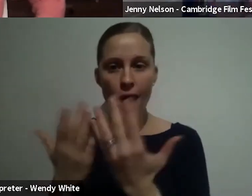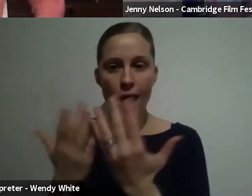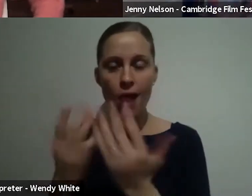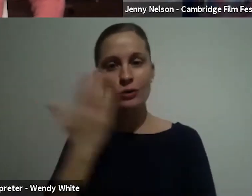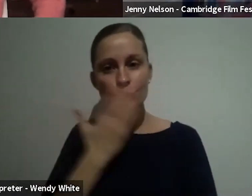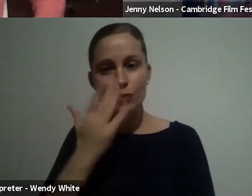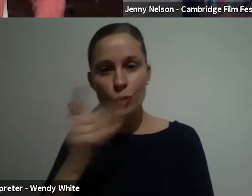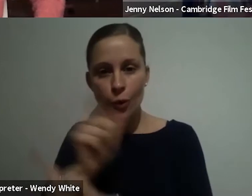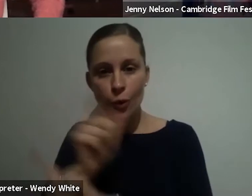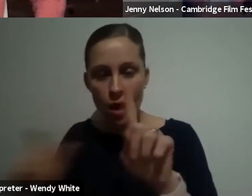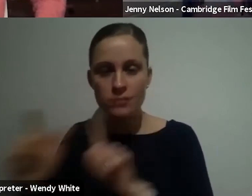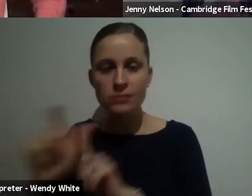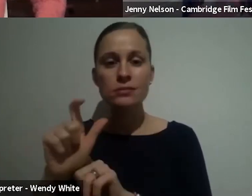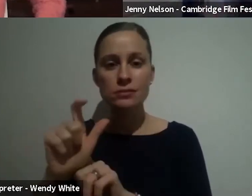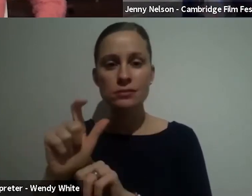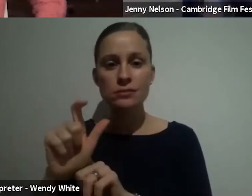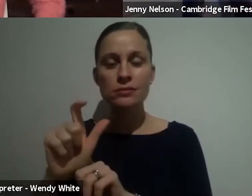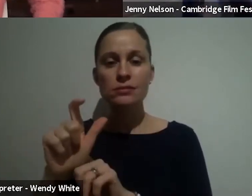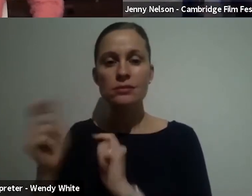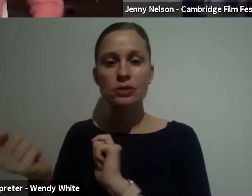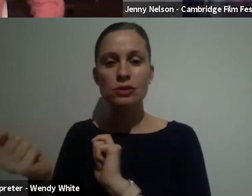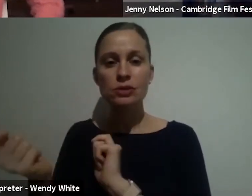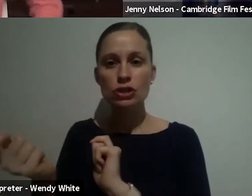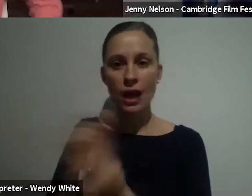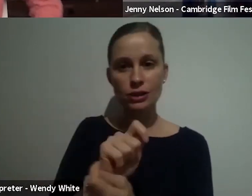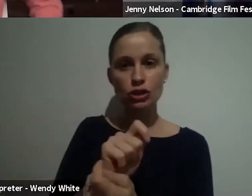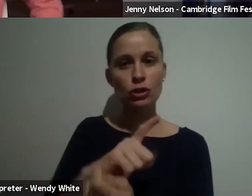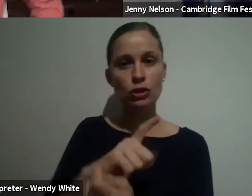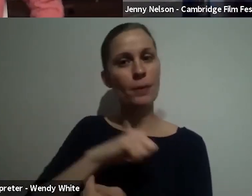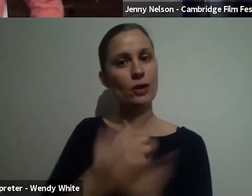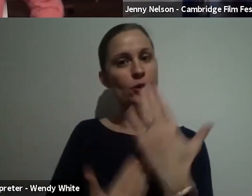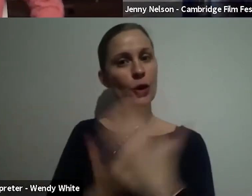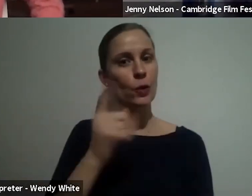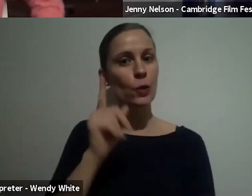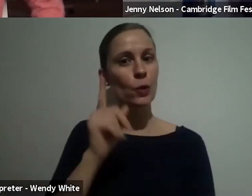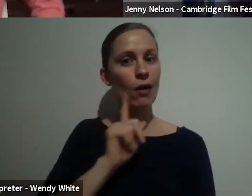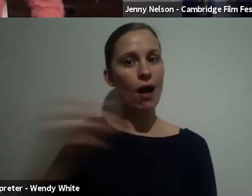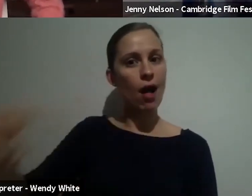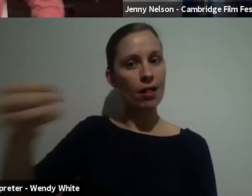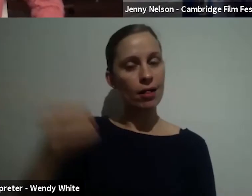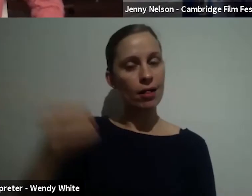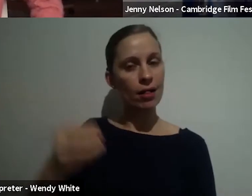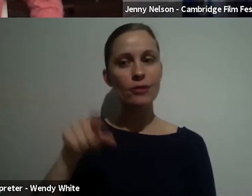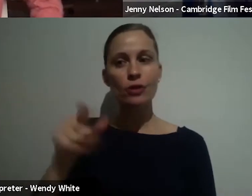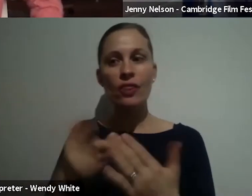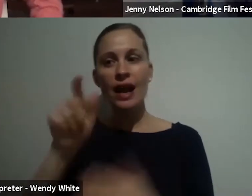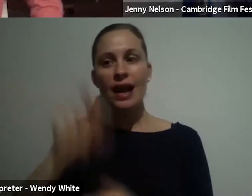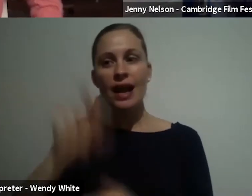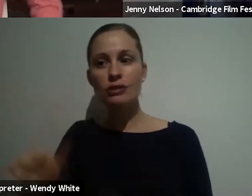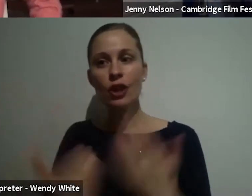shifted at school when there's a new girl. Can you tell us a bit about the character of Brisa?